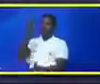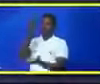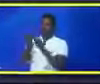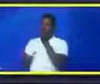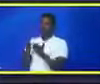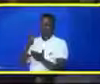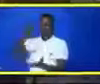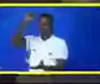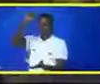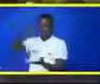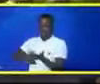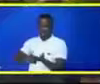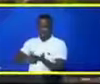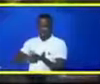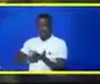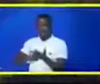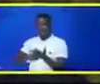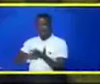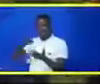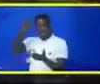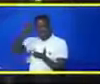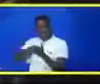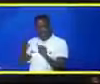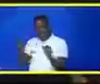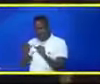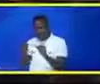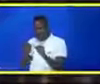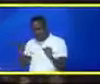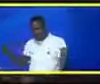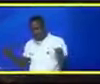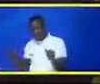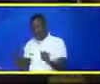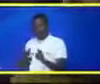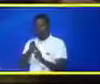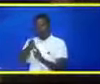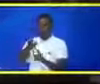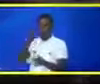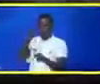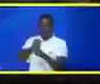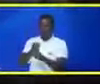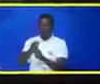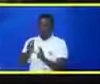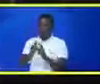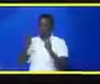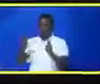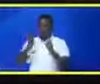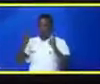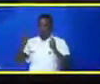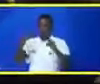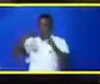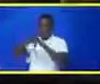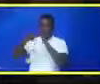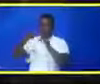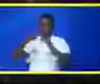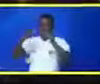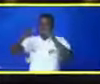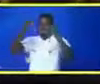1,000 cubits be measured for you in the spirit. Greater dimensions of exploits. In the name of